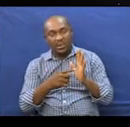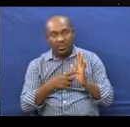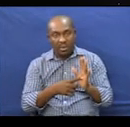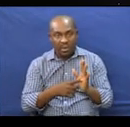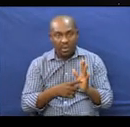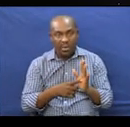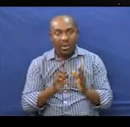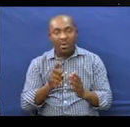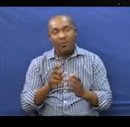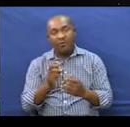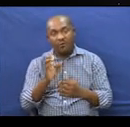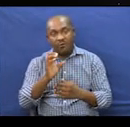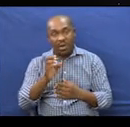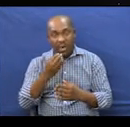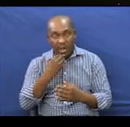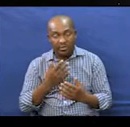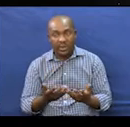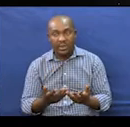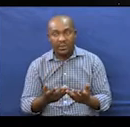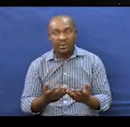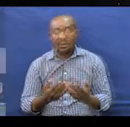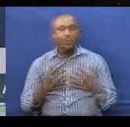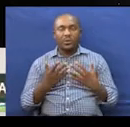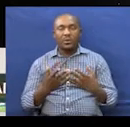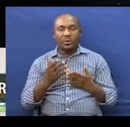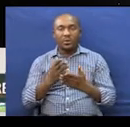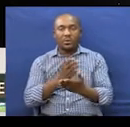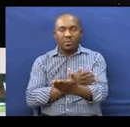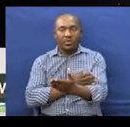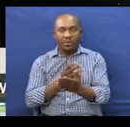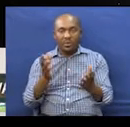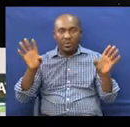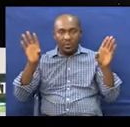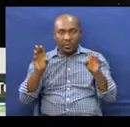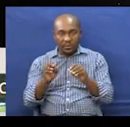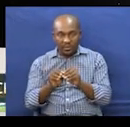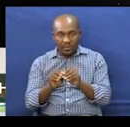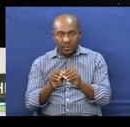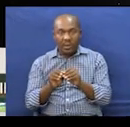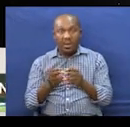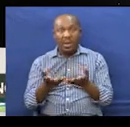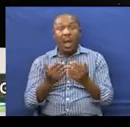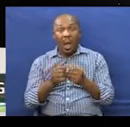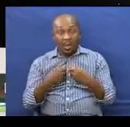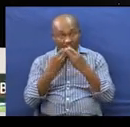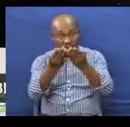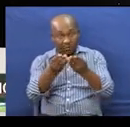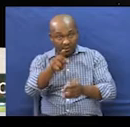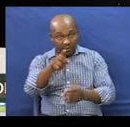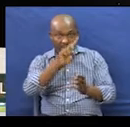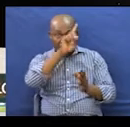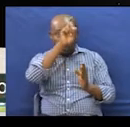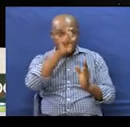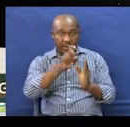of carbohydrate. Now, before closing the lesson, before ending up, I